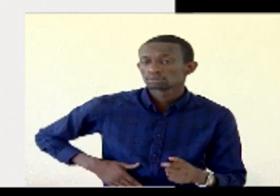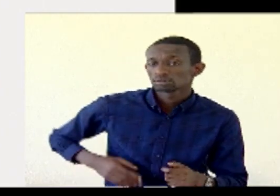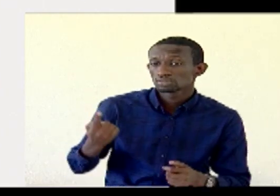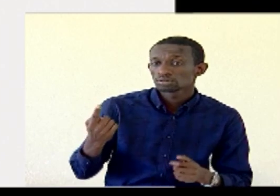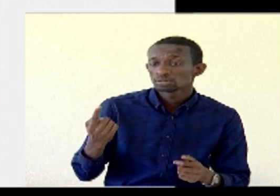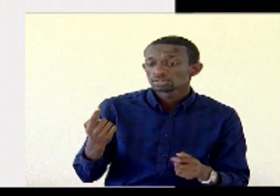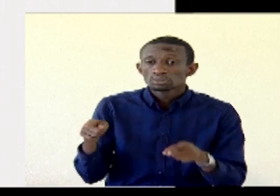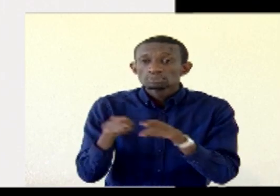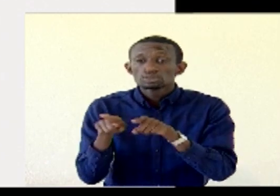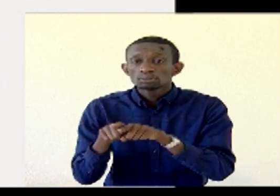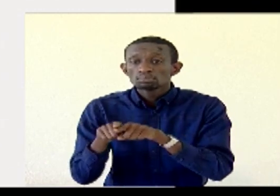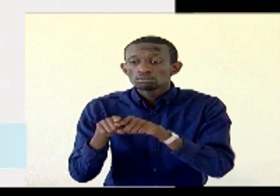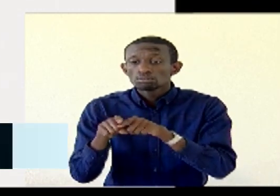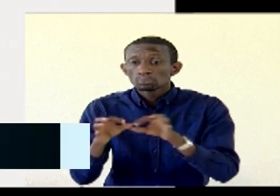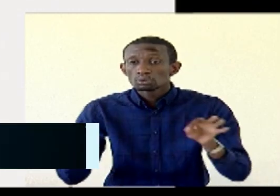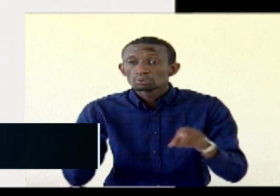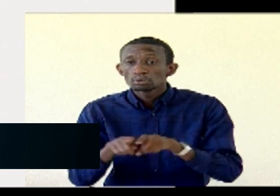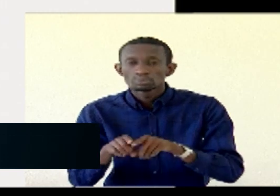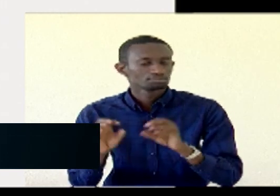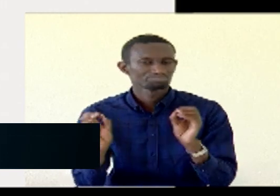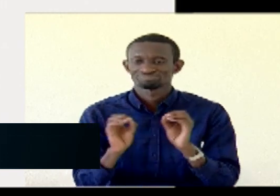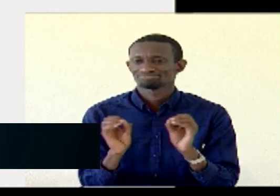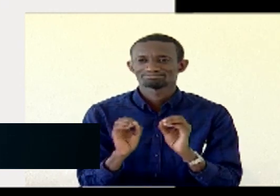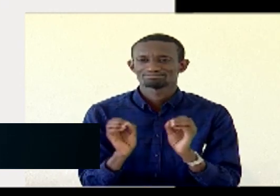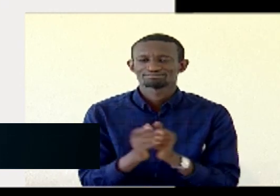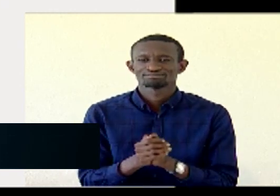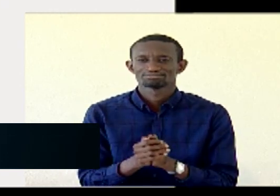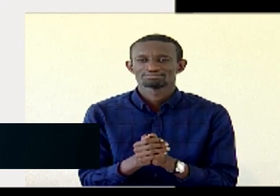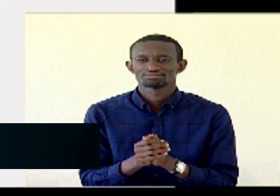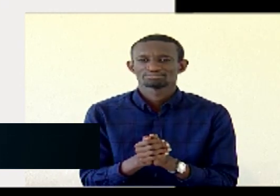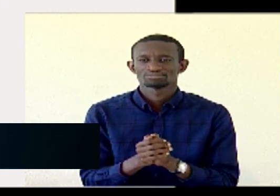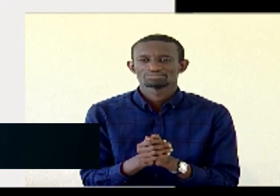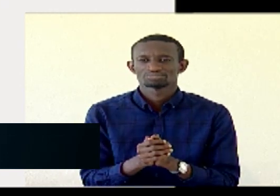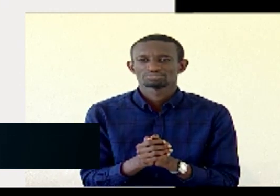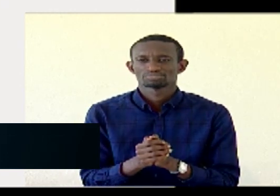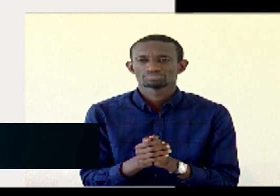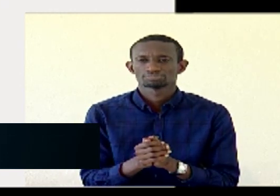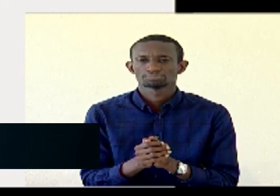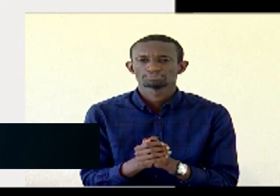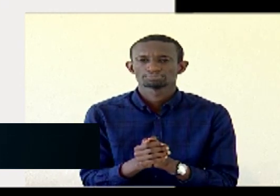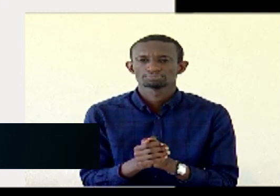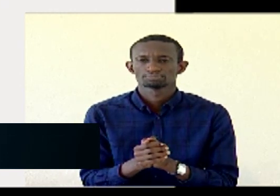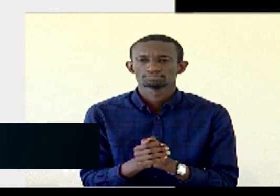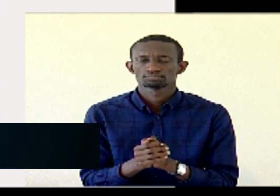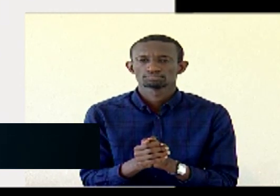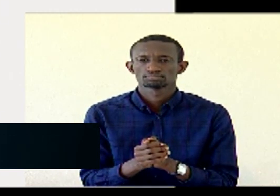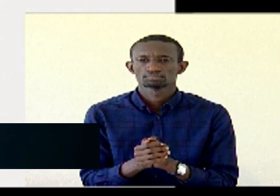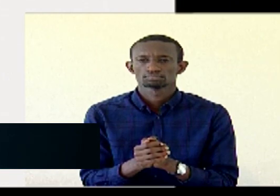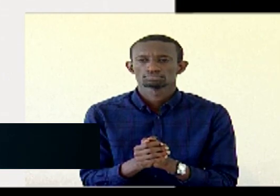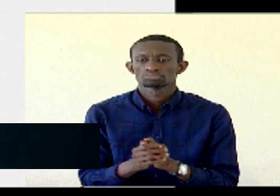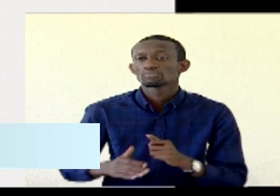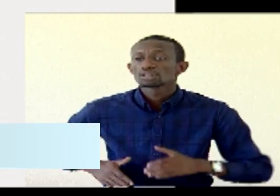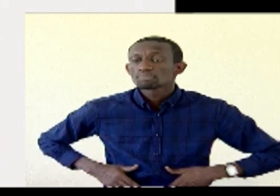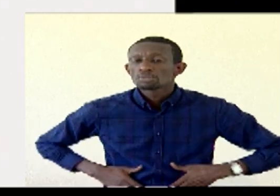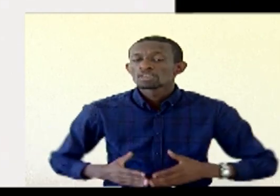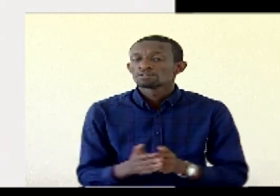size. And we have the kidney is supplied with very many, from the general circulatory